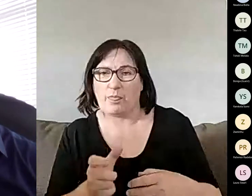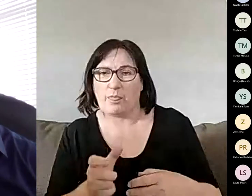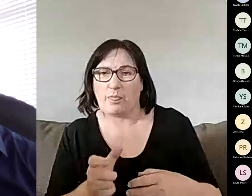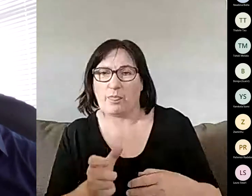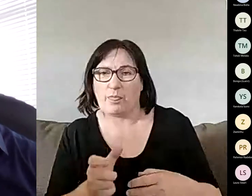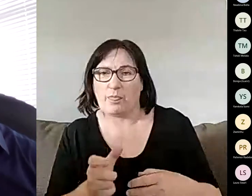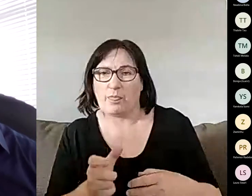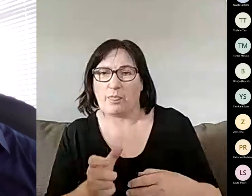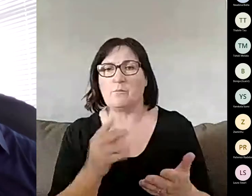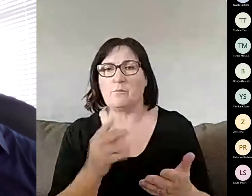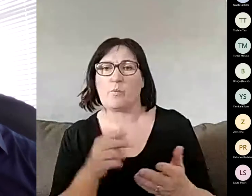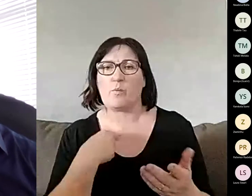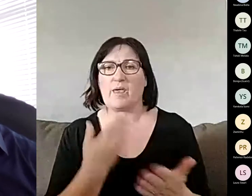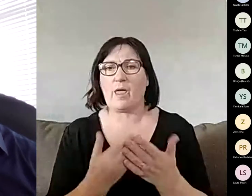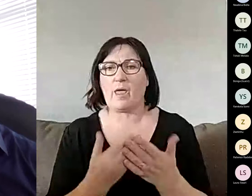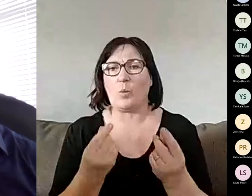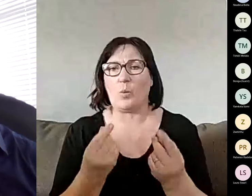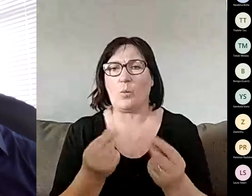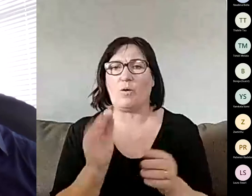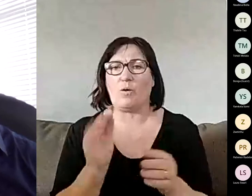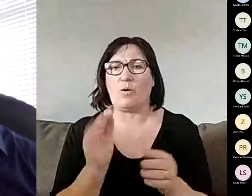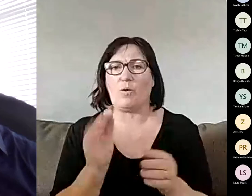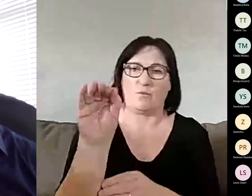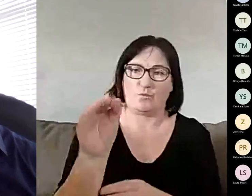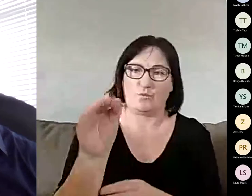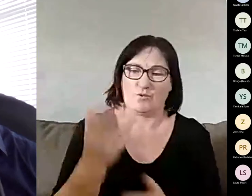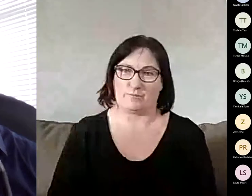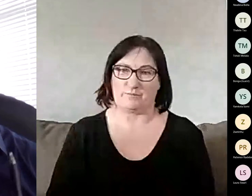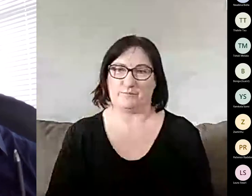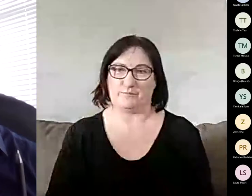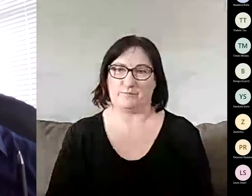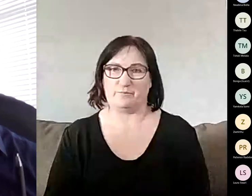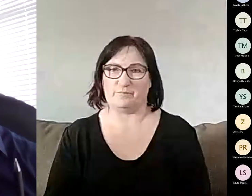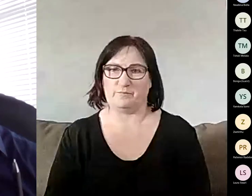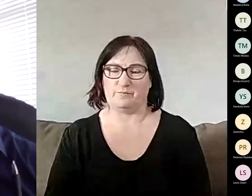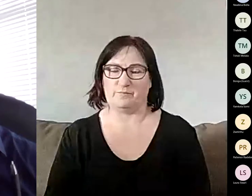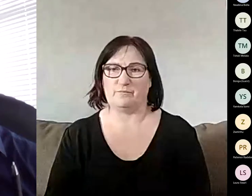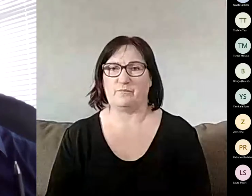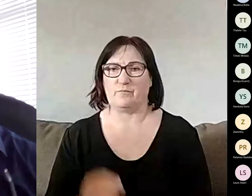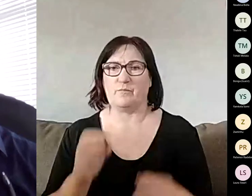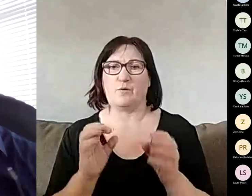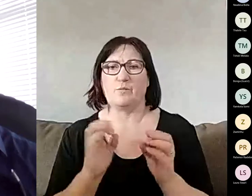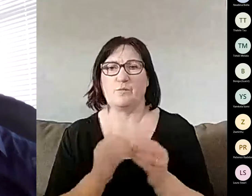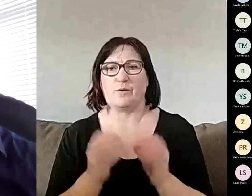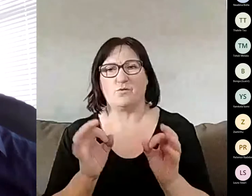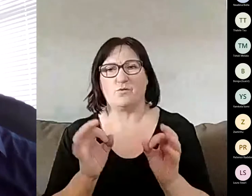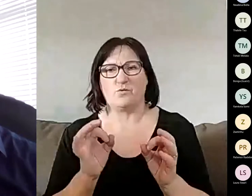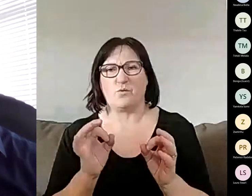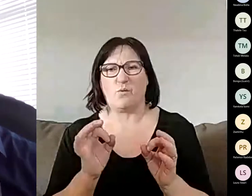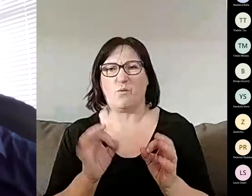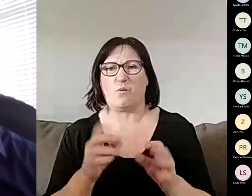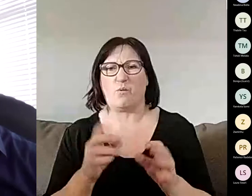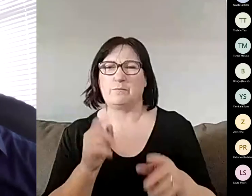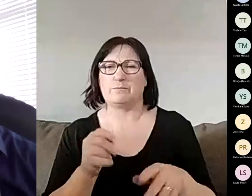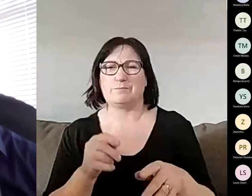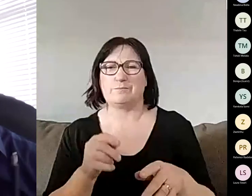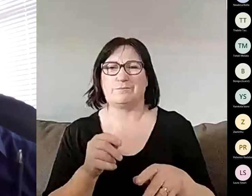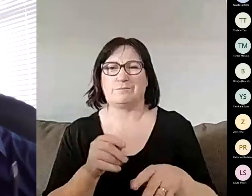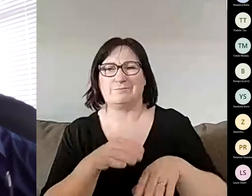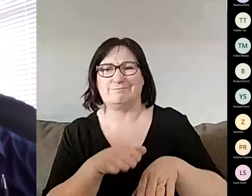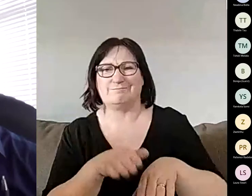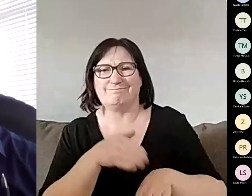webinars. Ensuring that we reduce red tape through the creation of such platforms and by promoting information